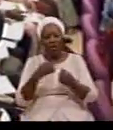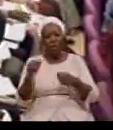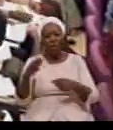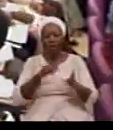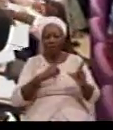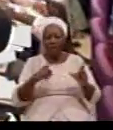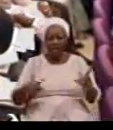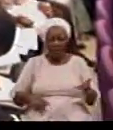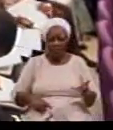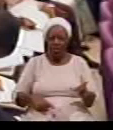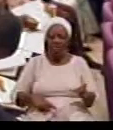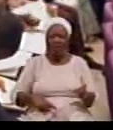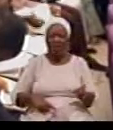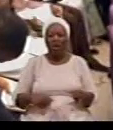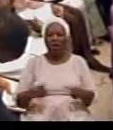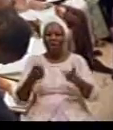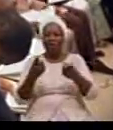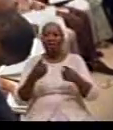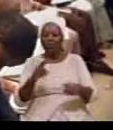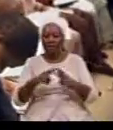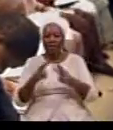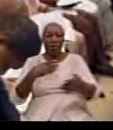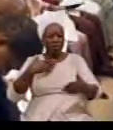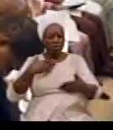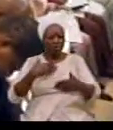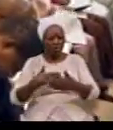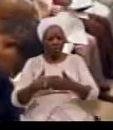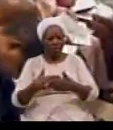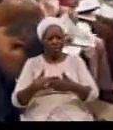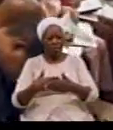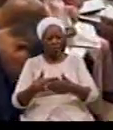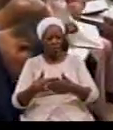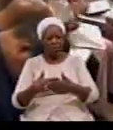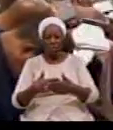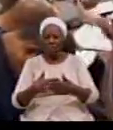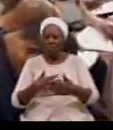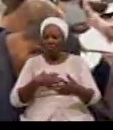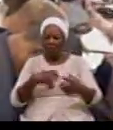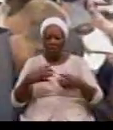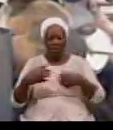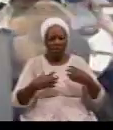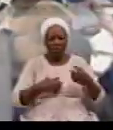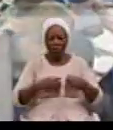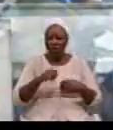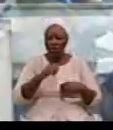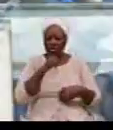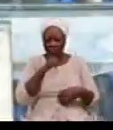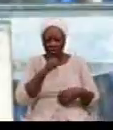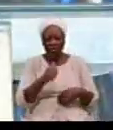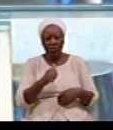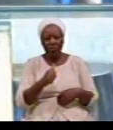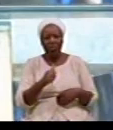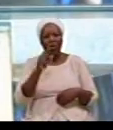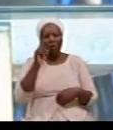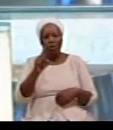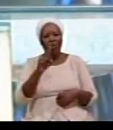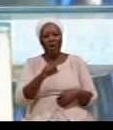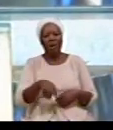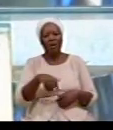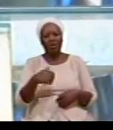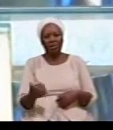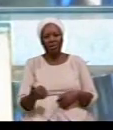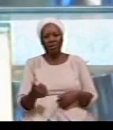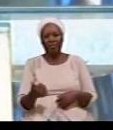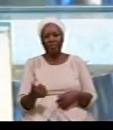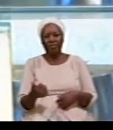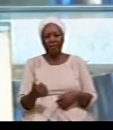Lord draweth nigh. Grudge not one another. You know, it's so easy